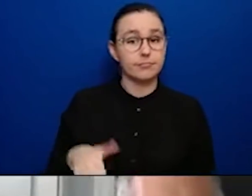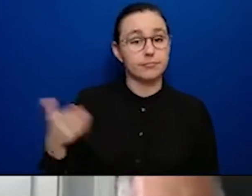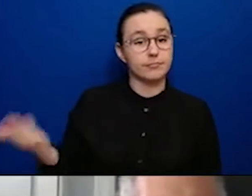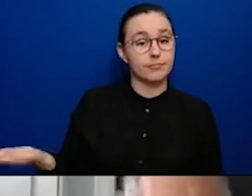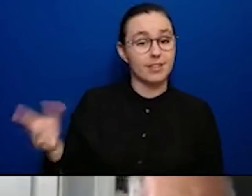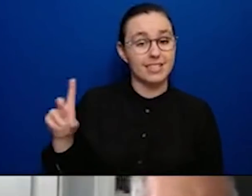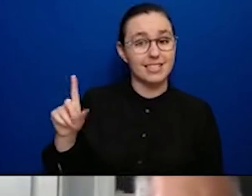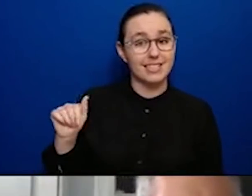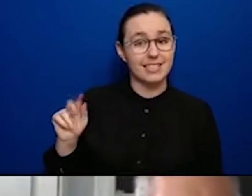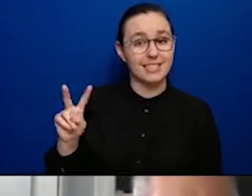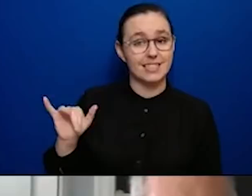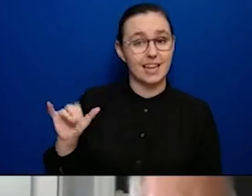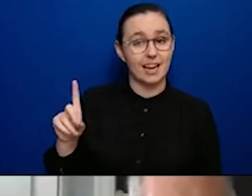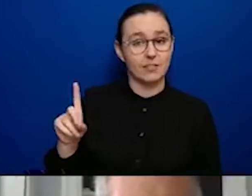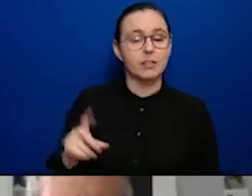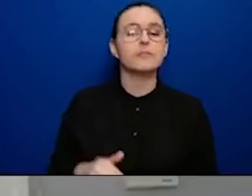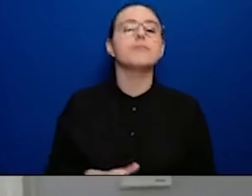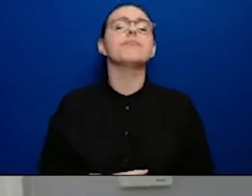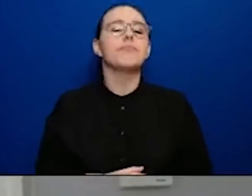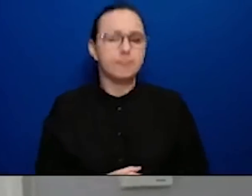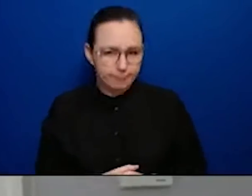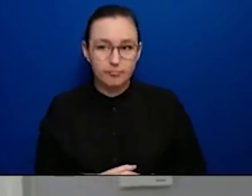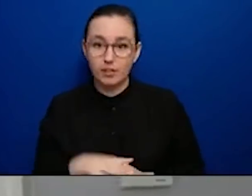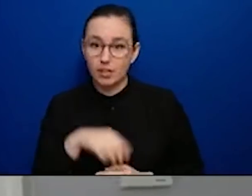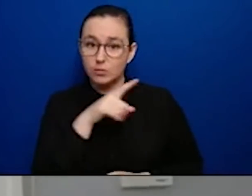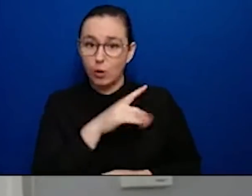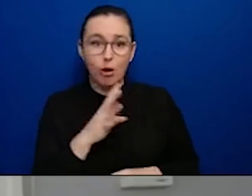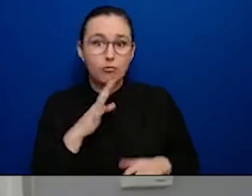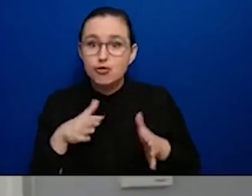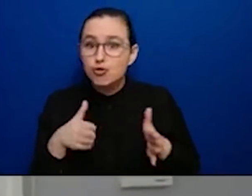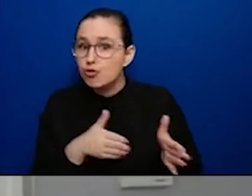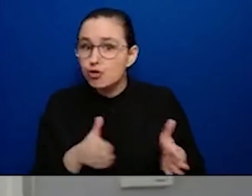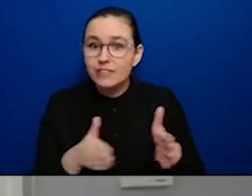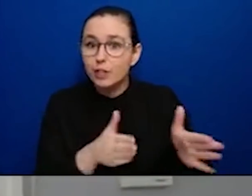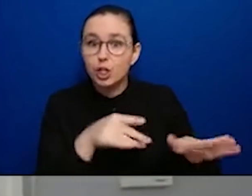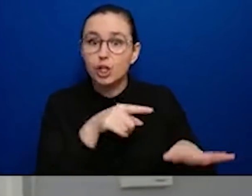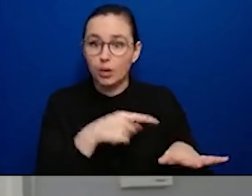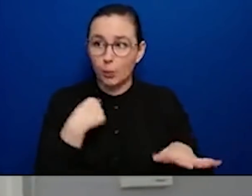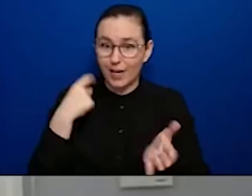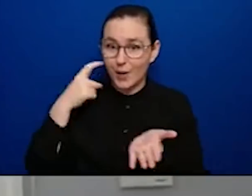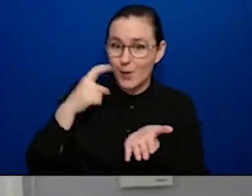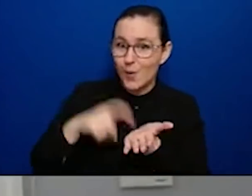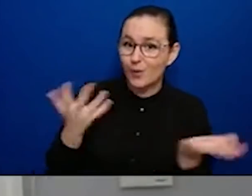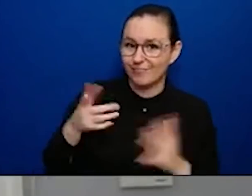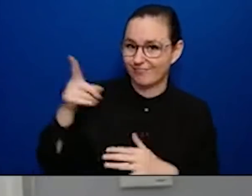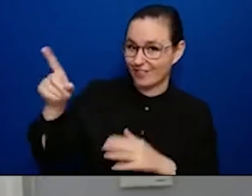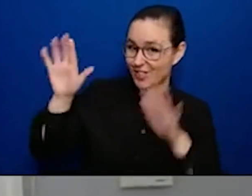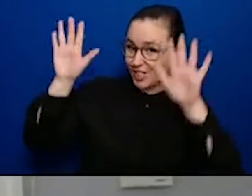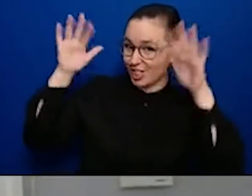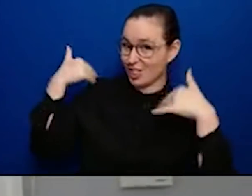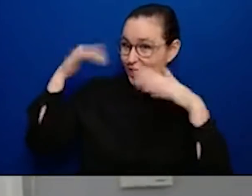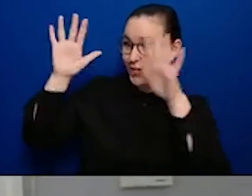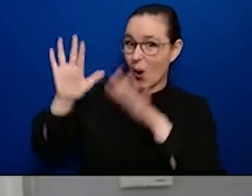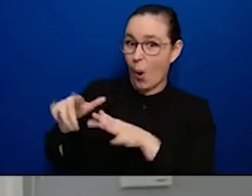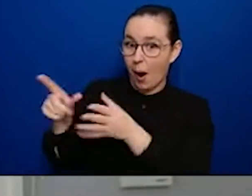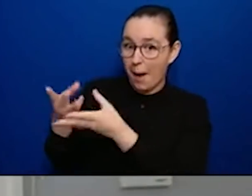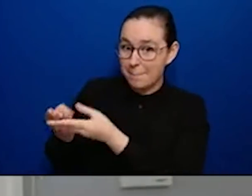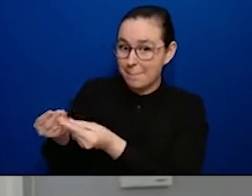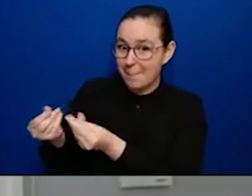today for these temperatures and yesterday, perhaps even record-breaking temperatures for any day in